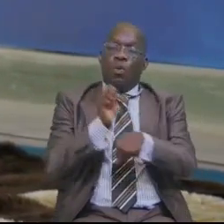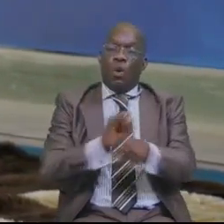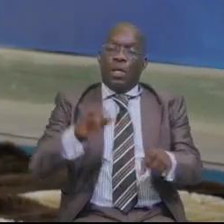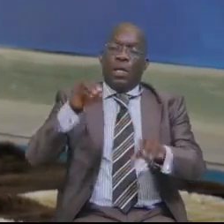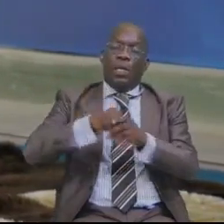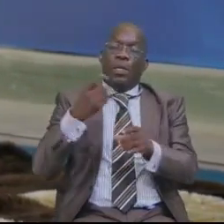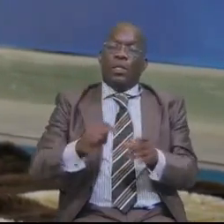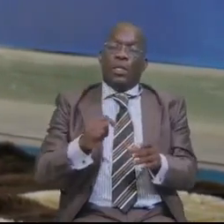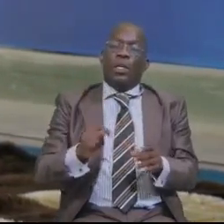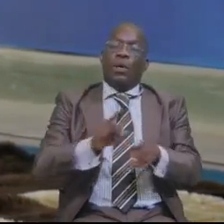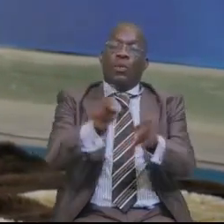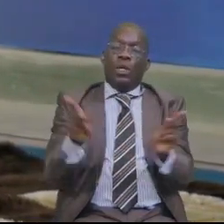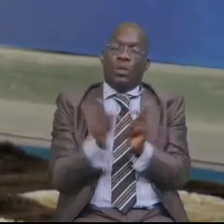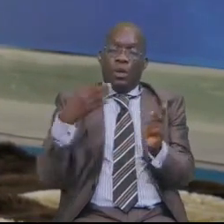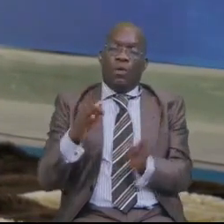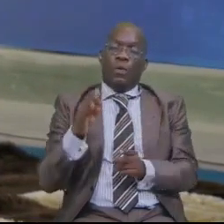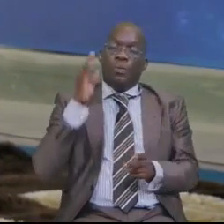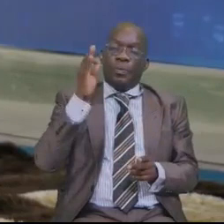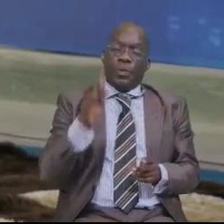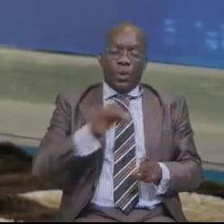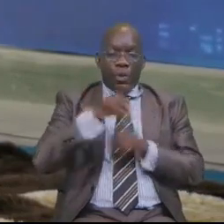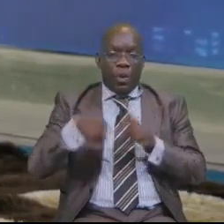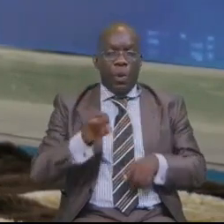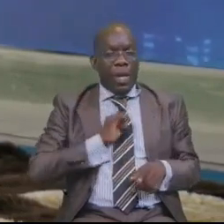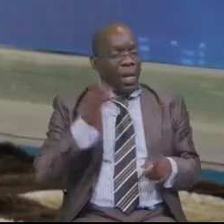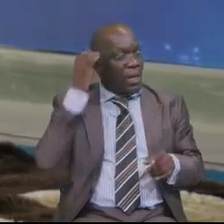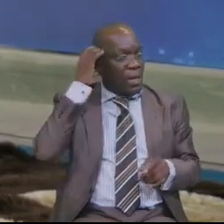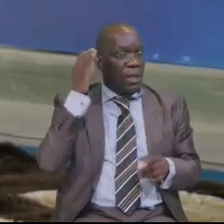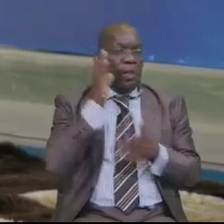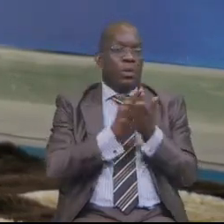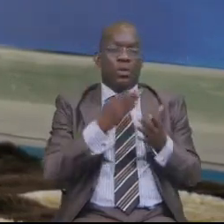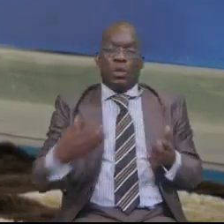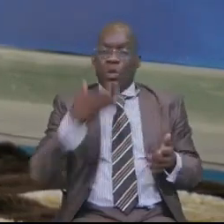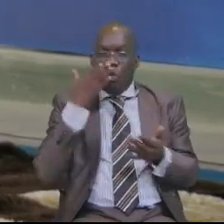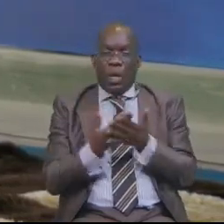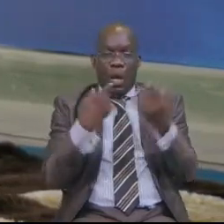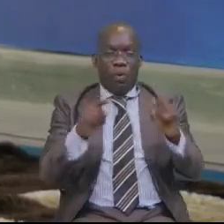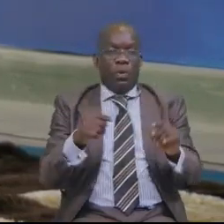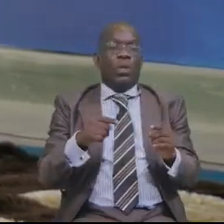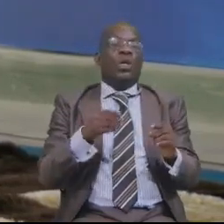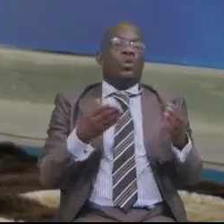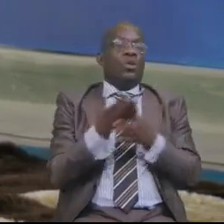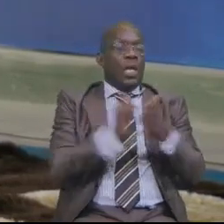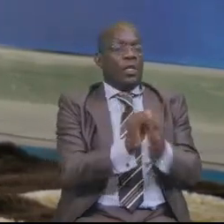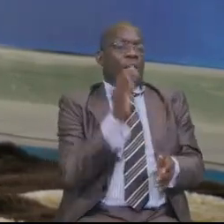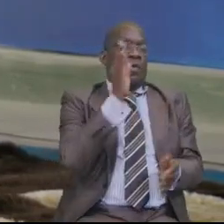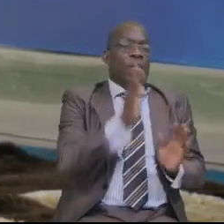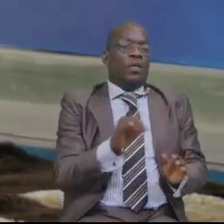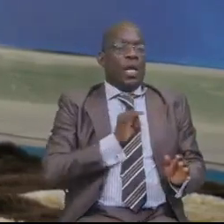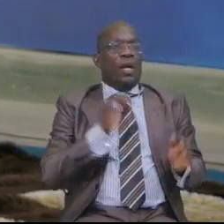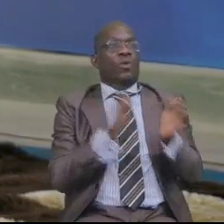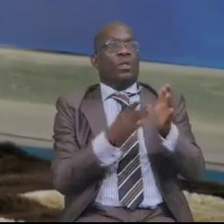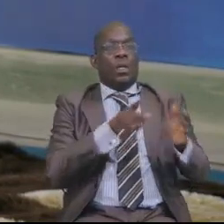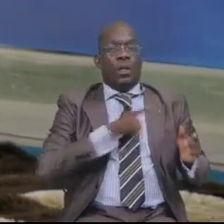When I hear good things happening through that evangelist, I praise the Lord. When he hears good things